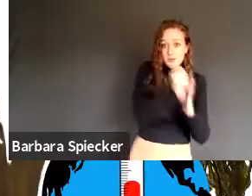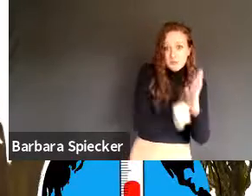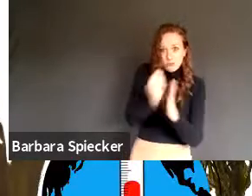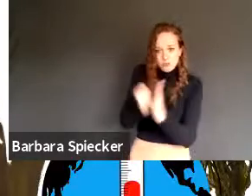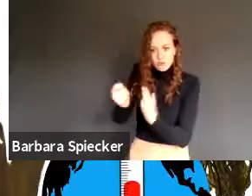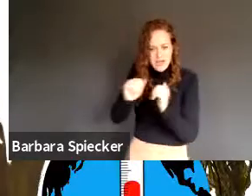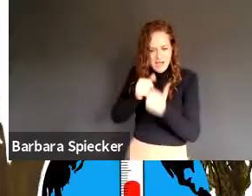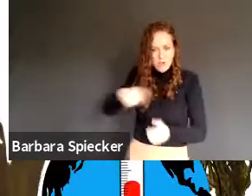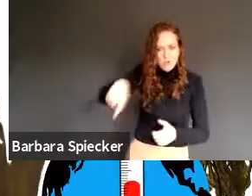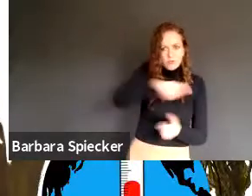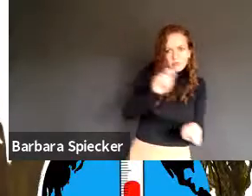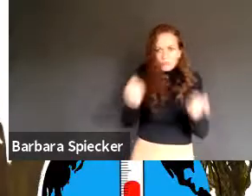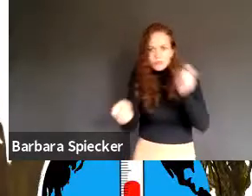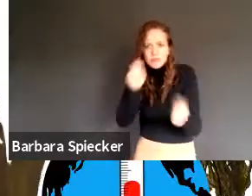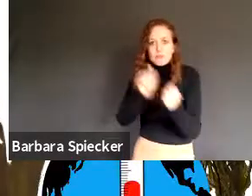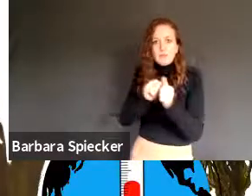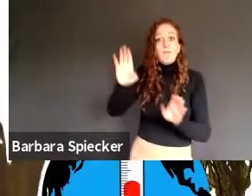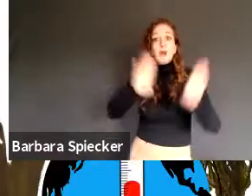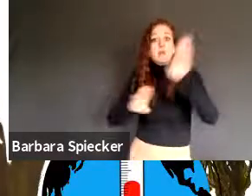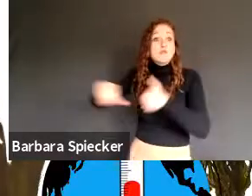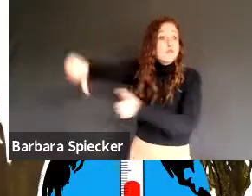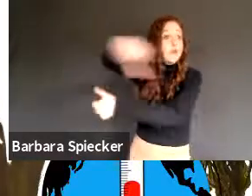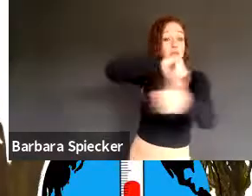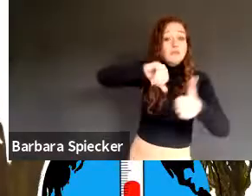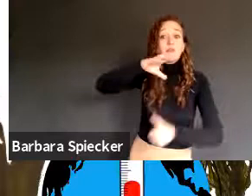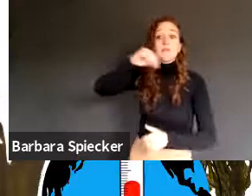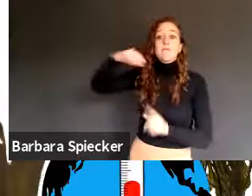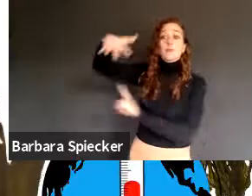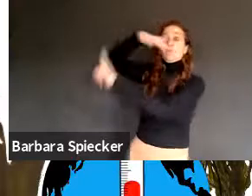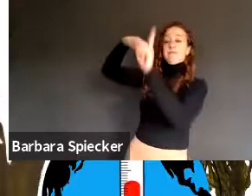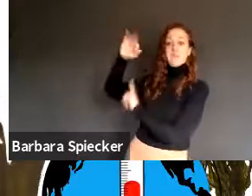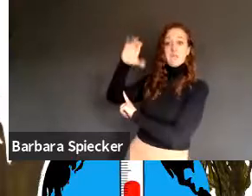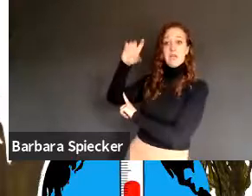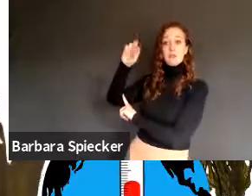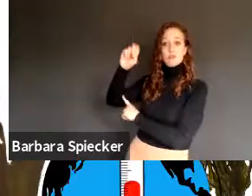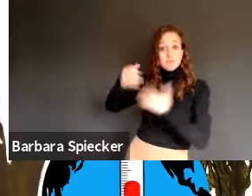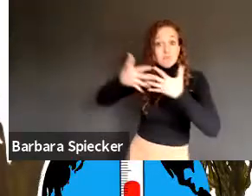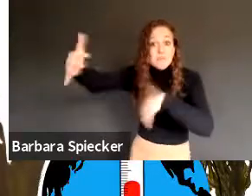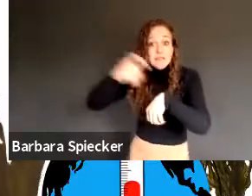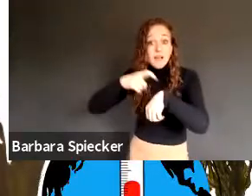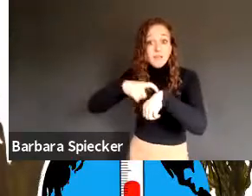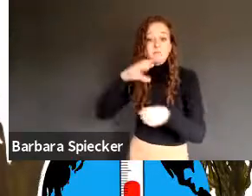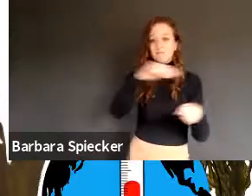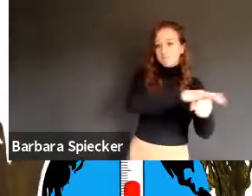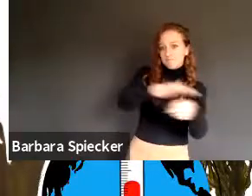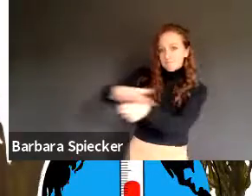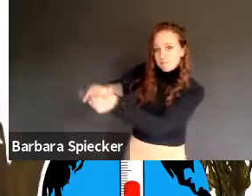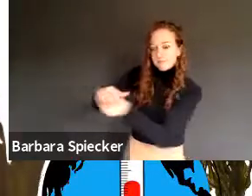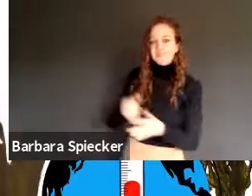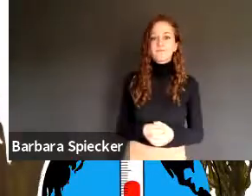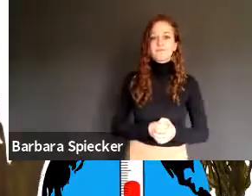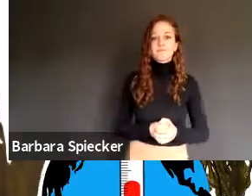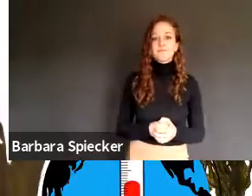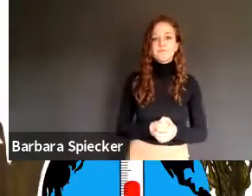life history stage of kelps change with biological interactions and environmental factors over both